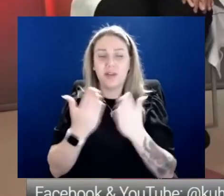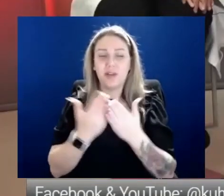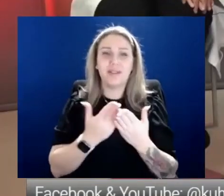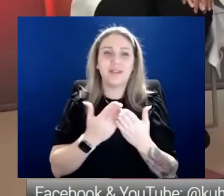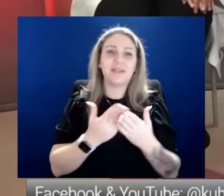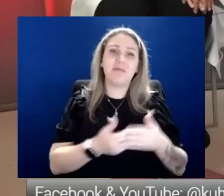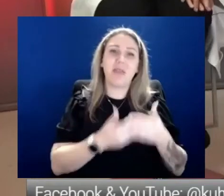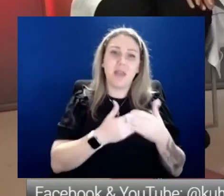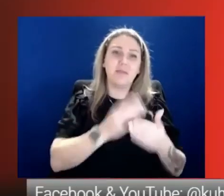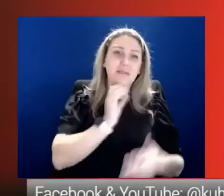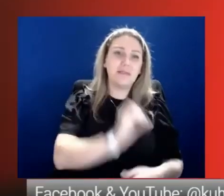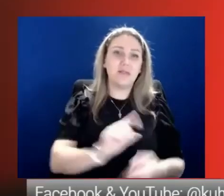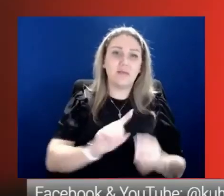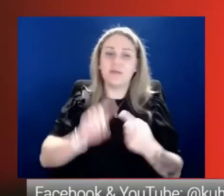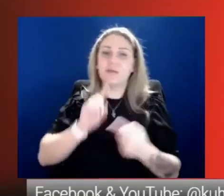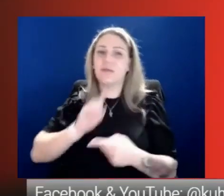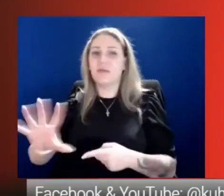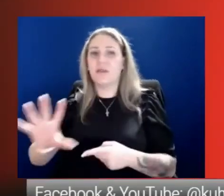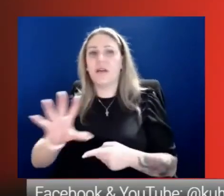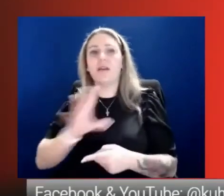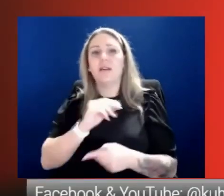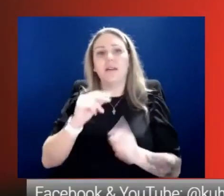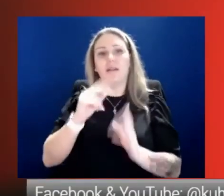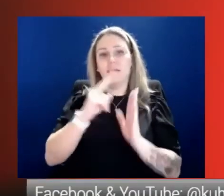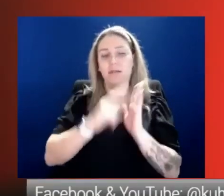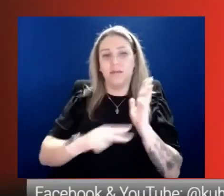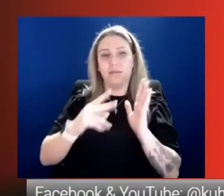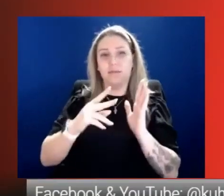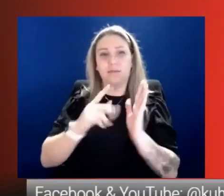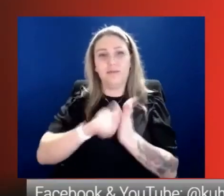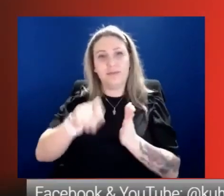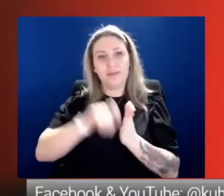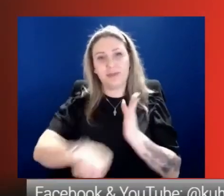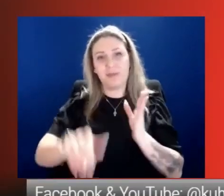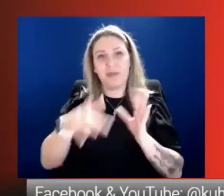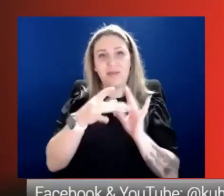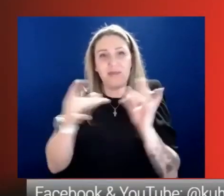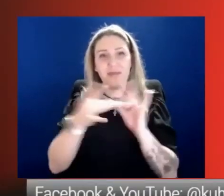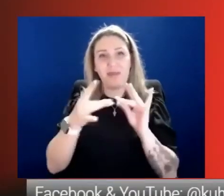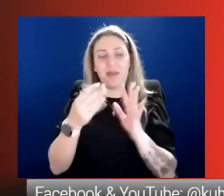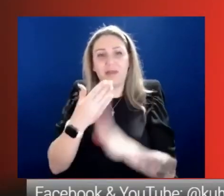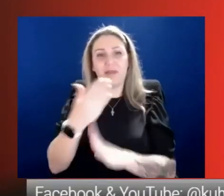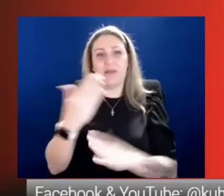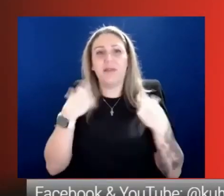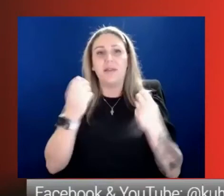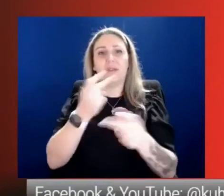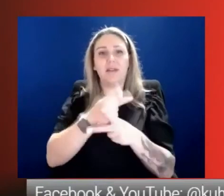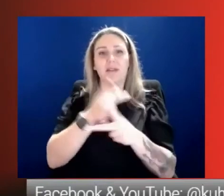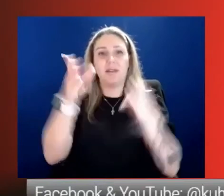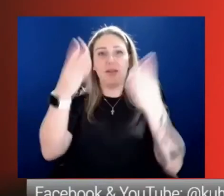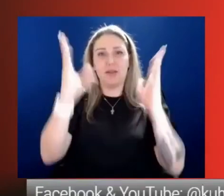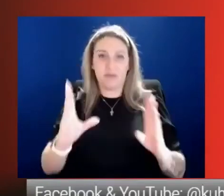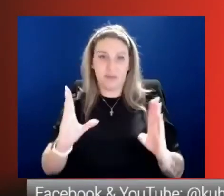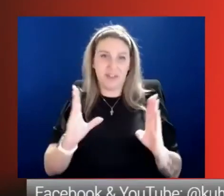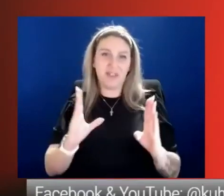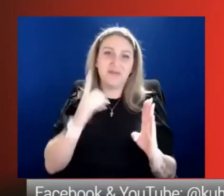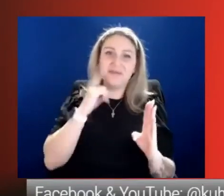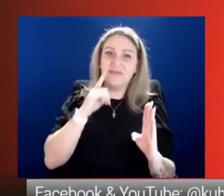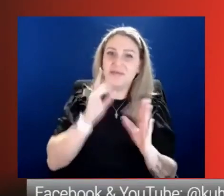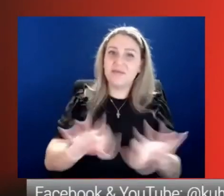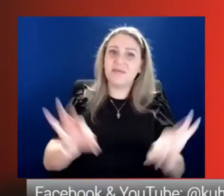with literacy messages that are given through their healthcare provider during that visit about the importance of